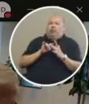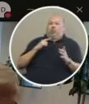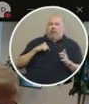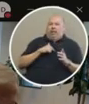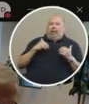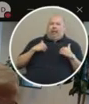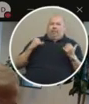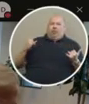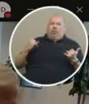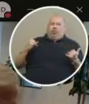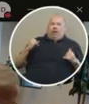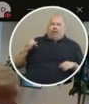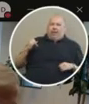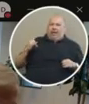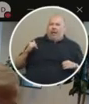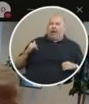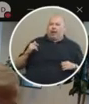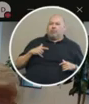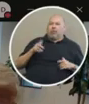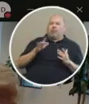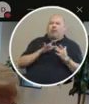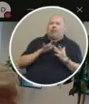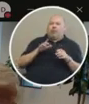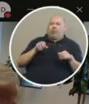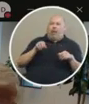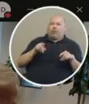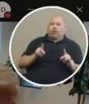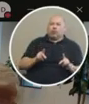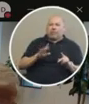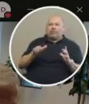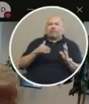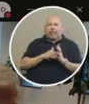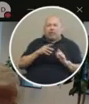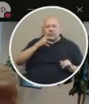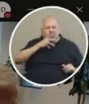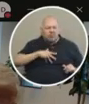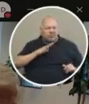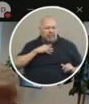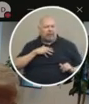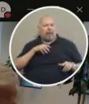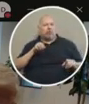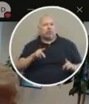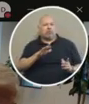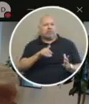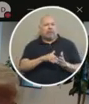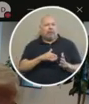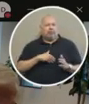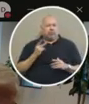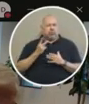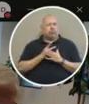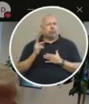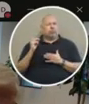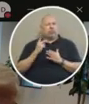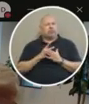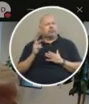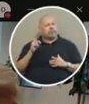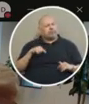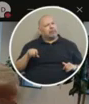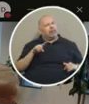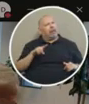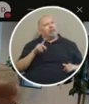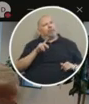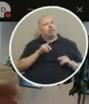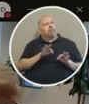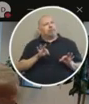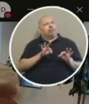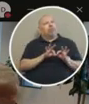them? So I've been in contact with the Opportunity Center regularly over the last 2 weeks. They are a